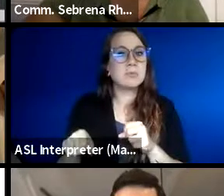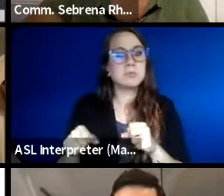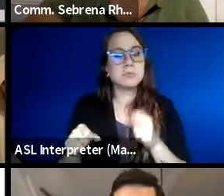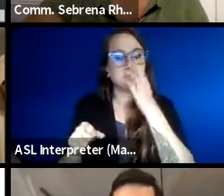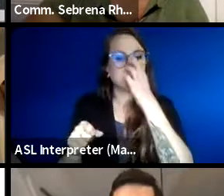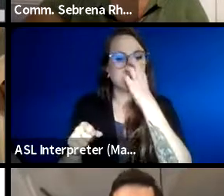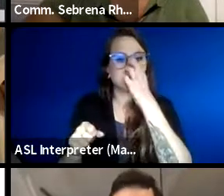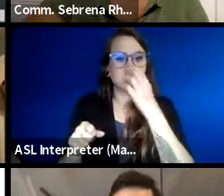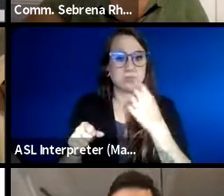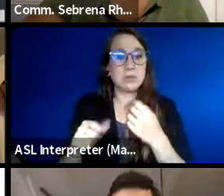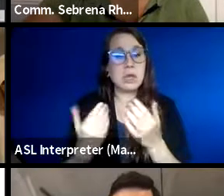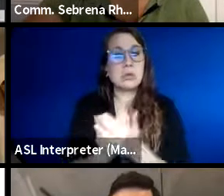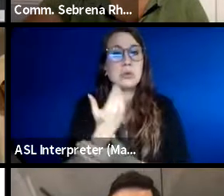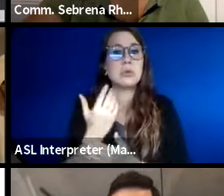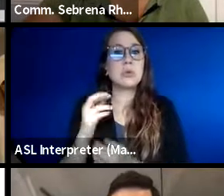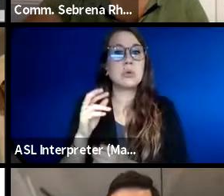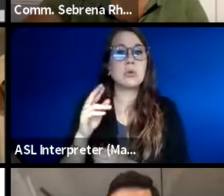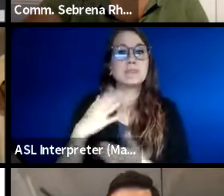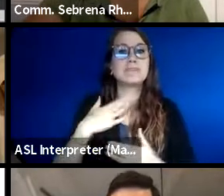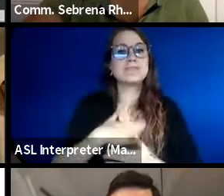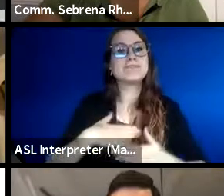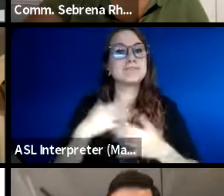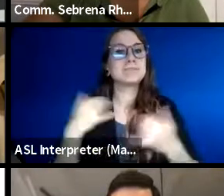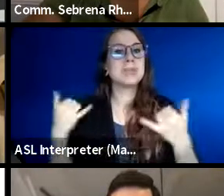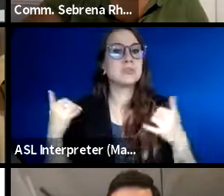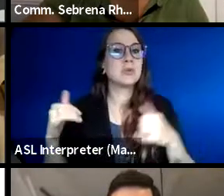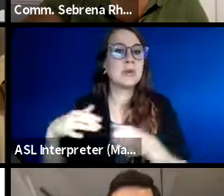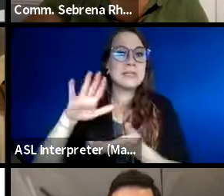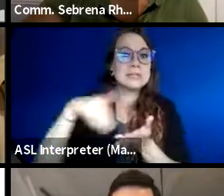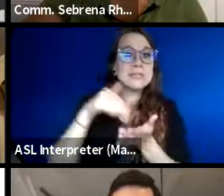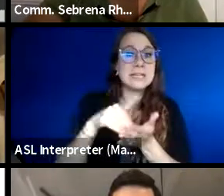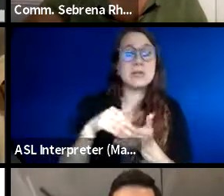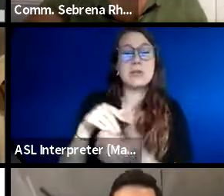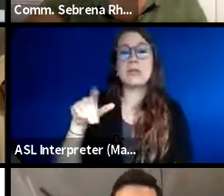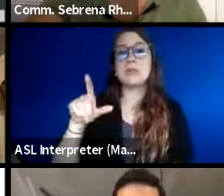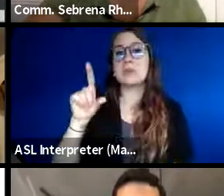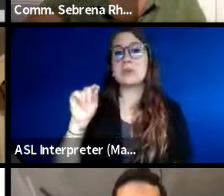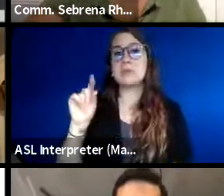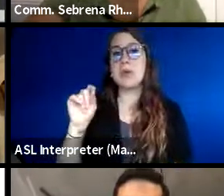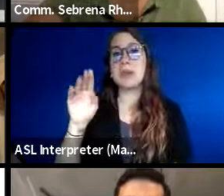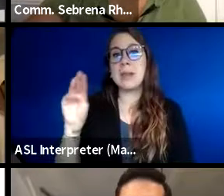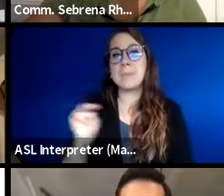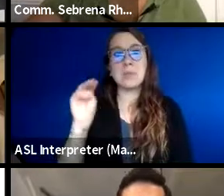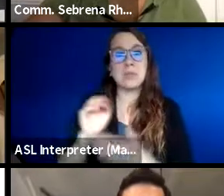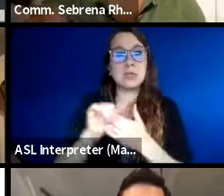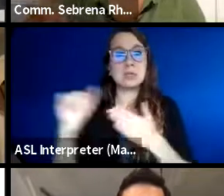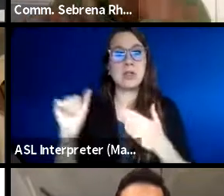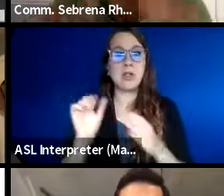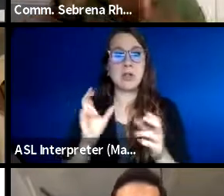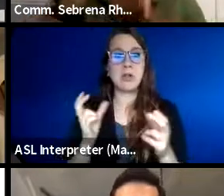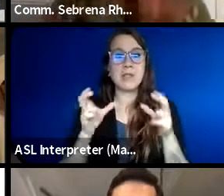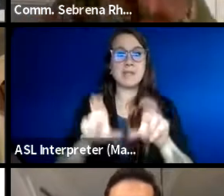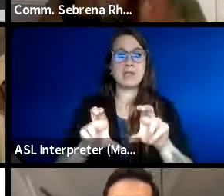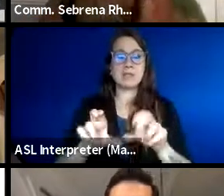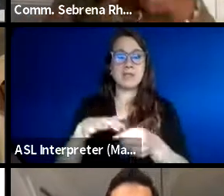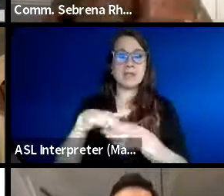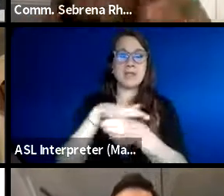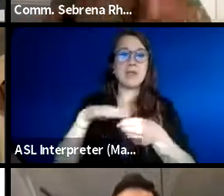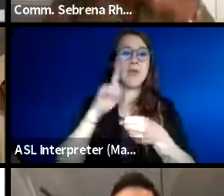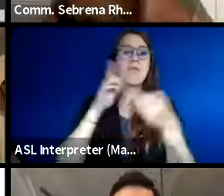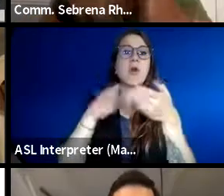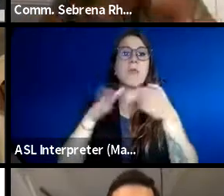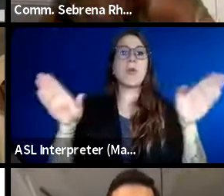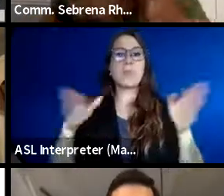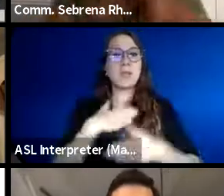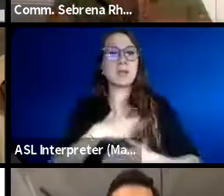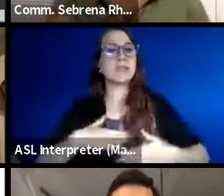new recreation center at the Cromell site. So there's a $20 million investment in that site for a public recreation